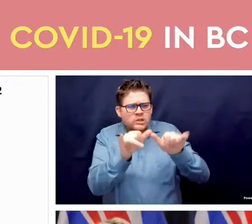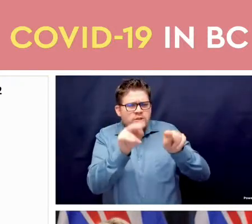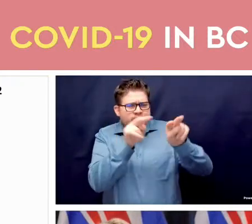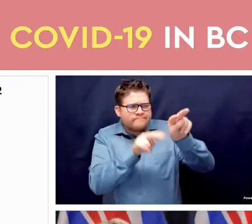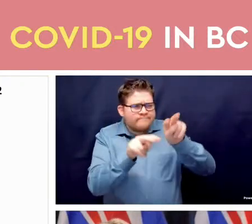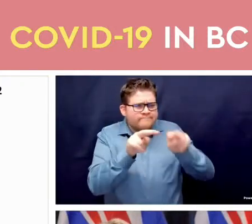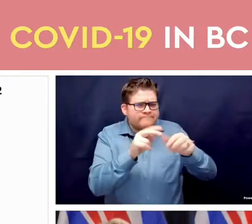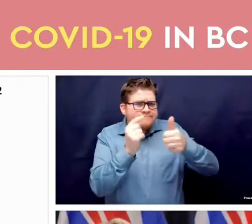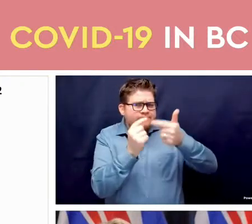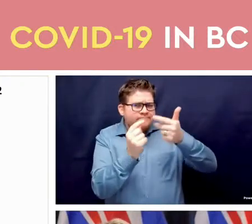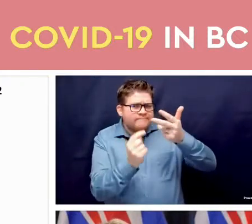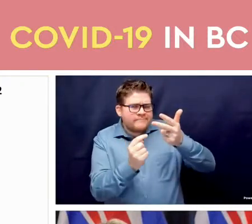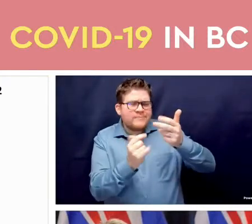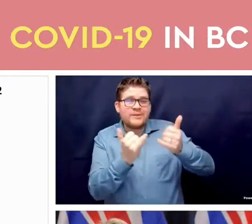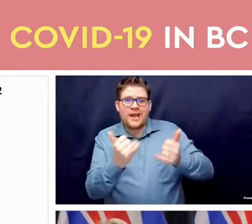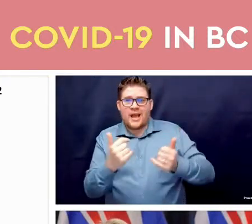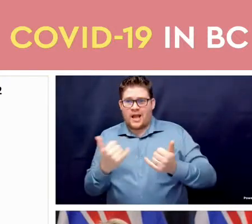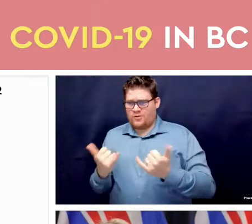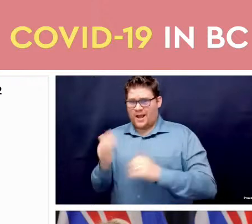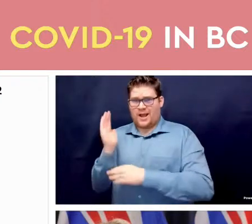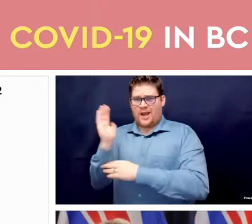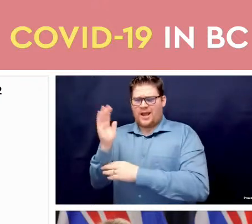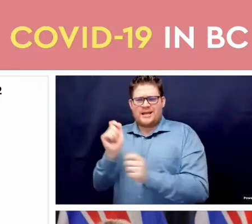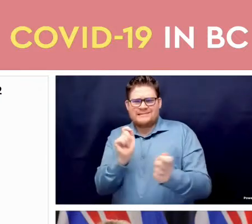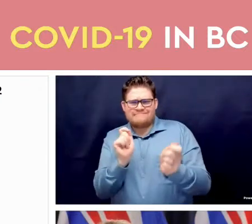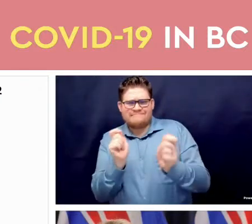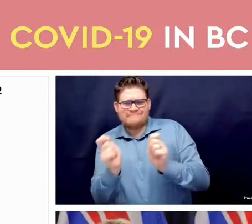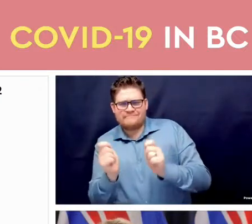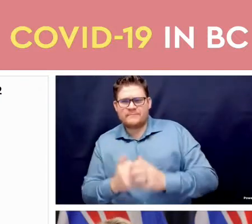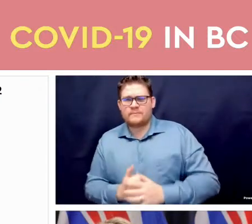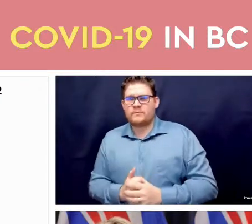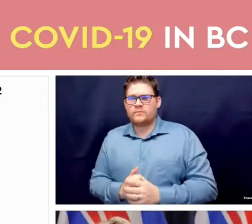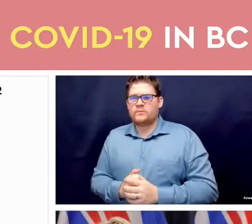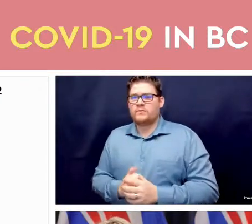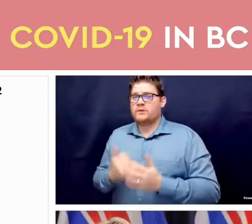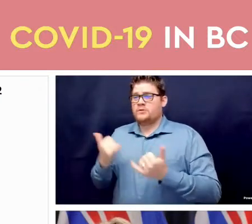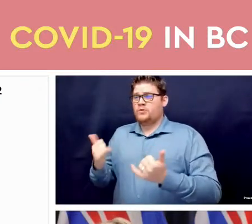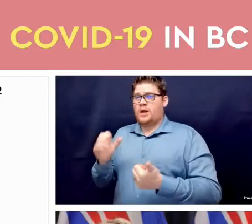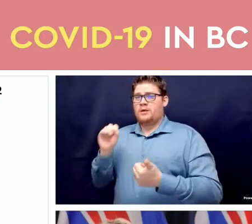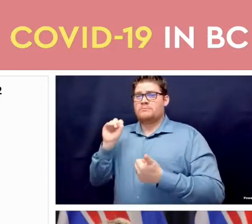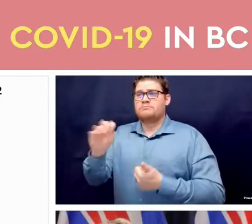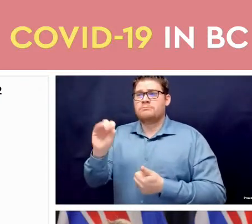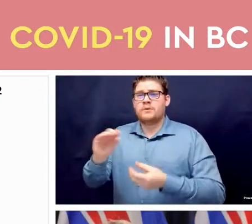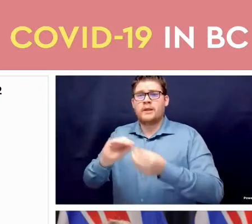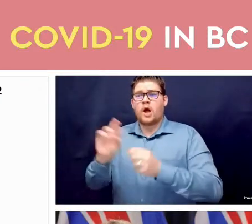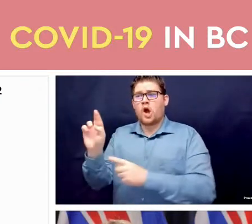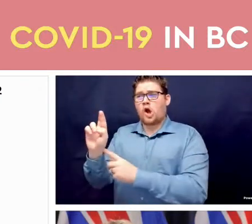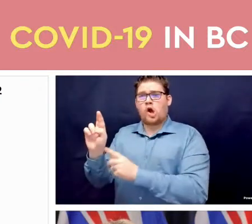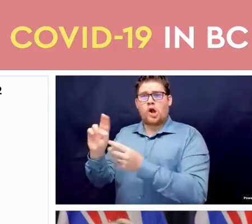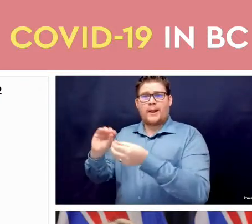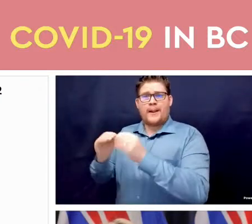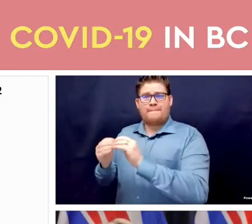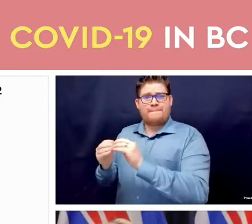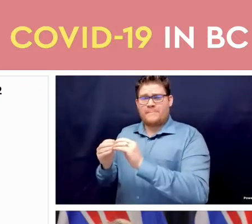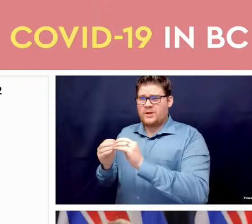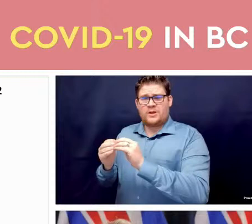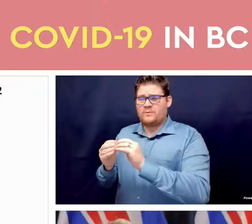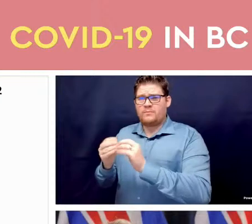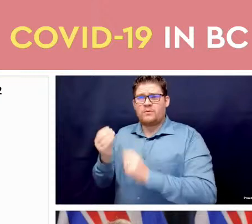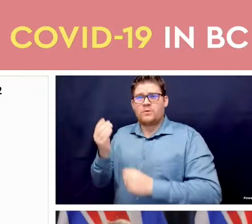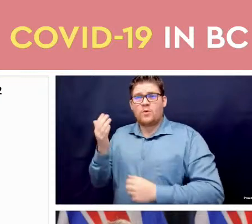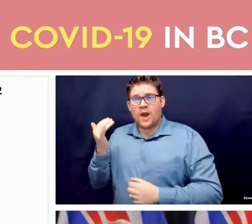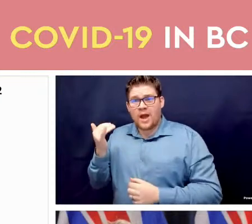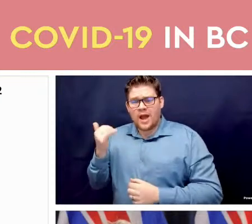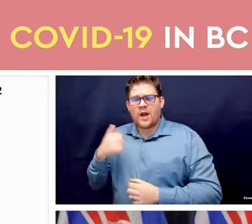geographic representation, for example, and we don't have things like the reproductive number because that depends on us knowing how many people